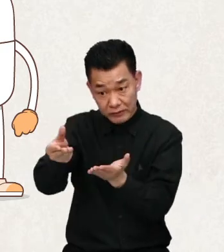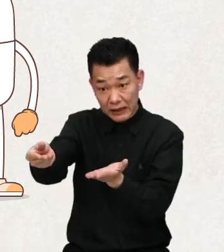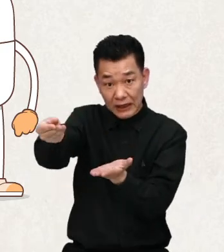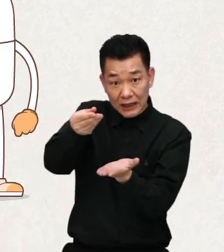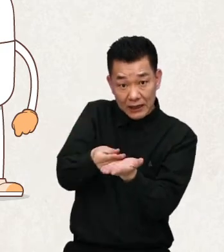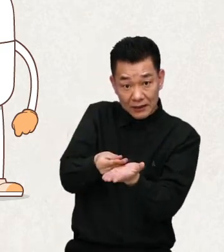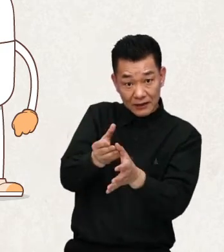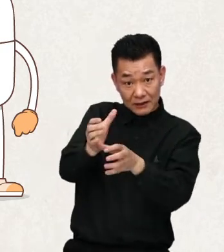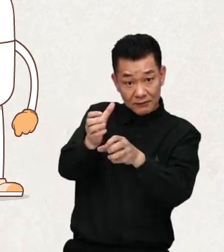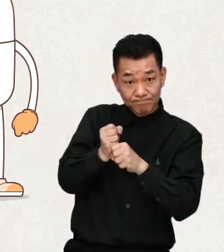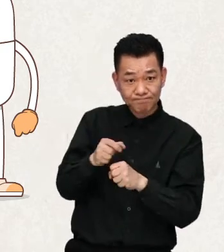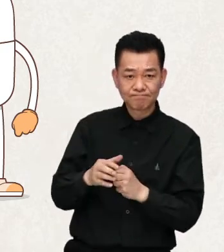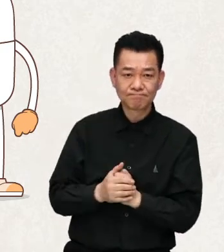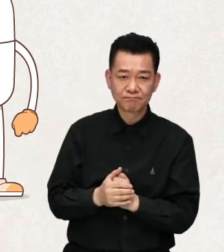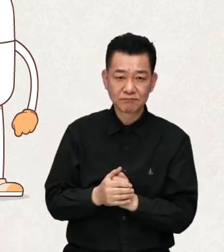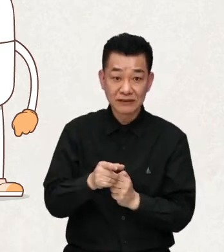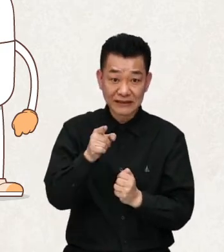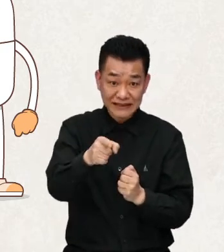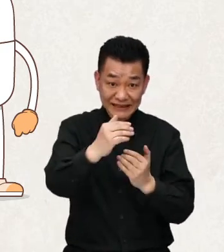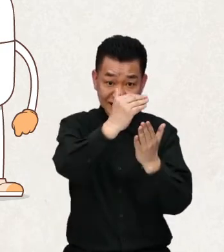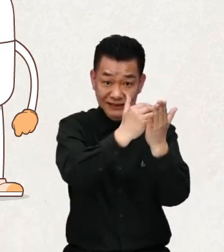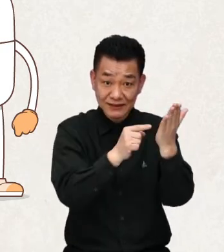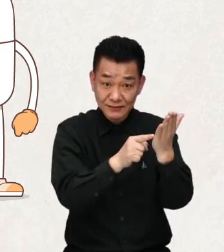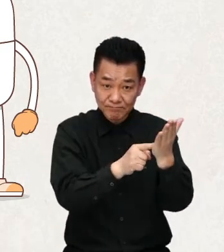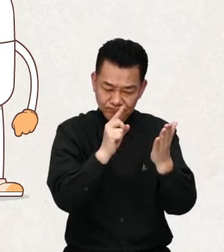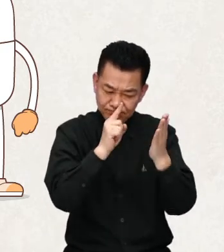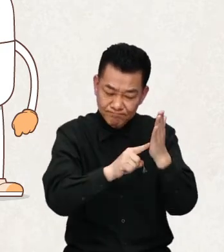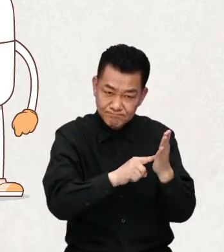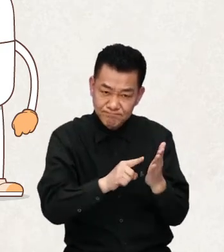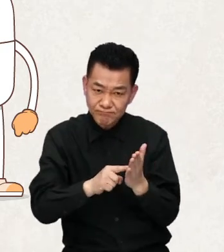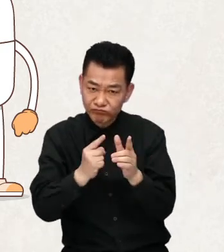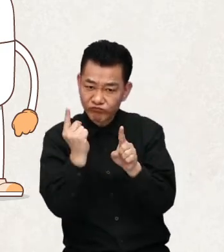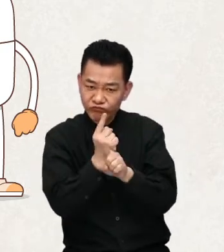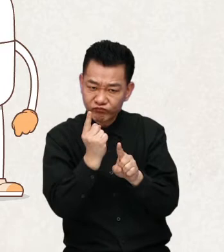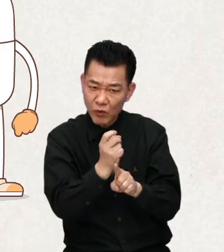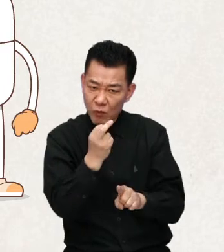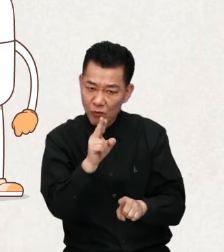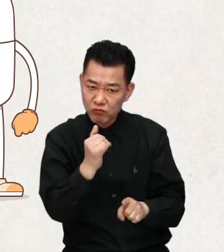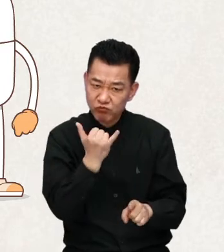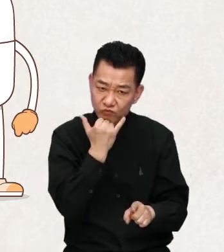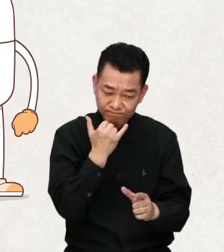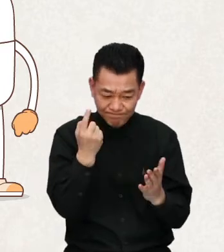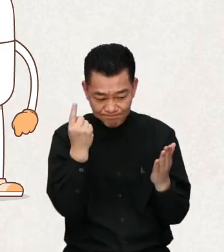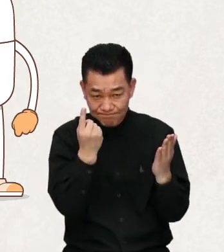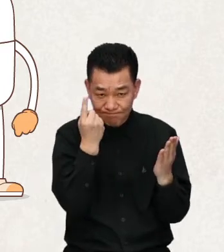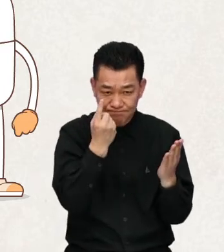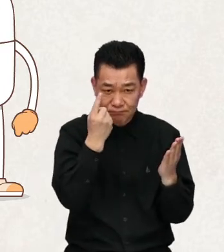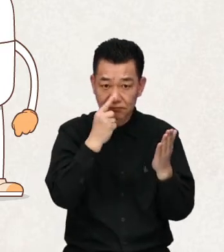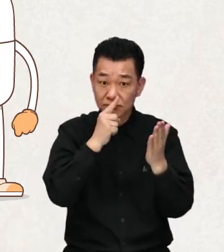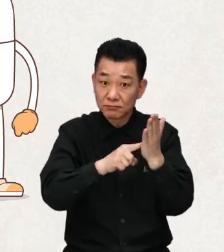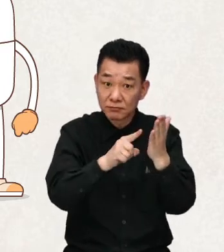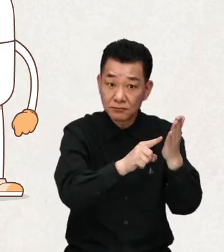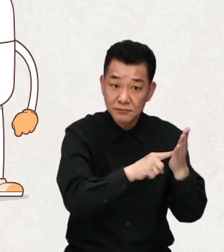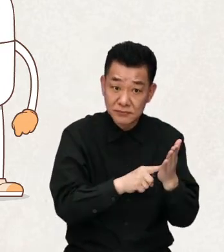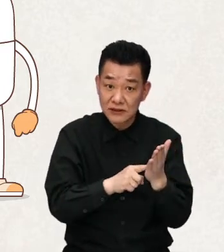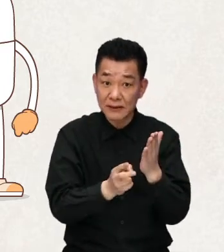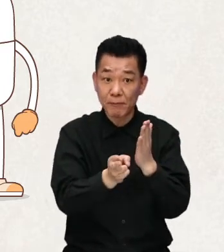received, a consideration of admissibility is carried out whether the communication is eligible for